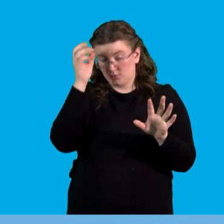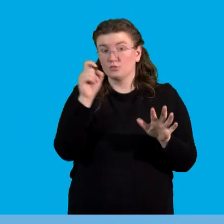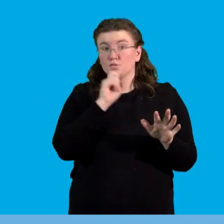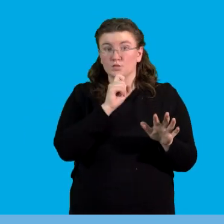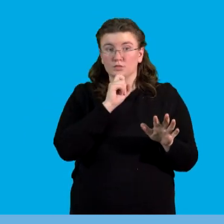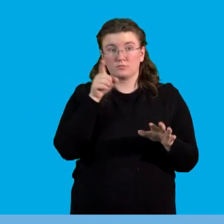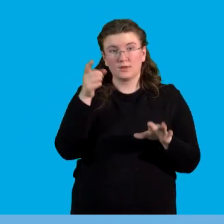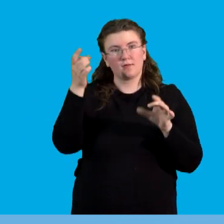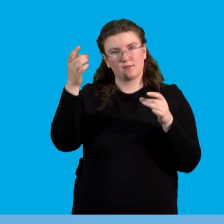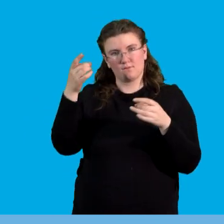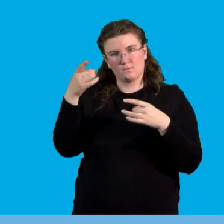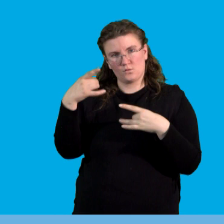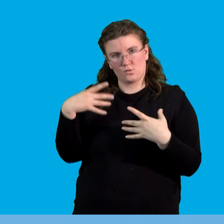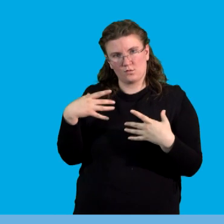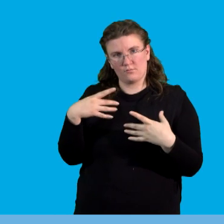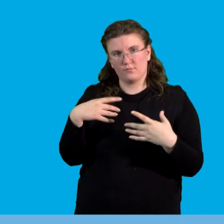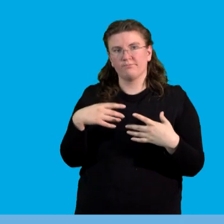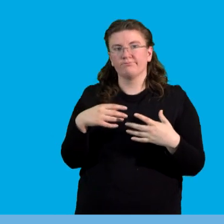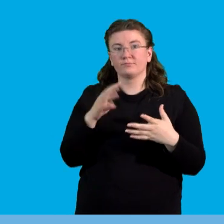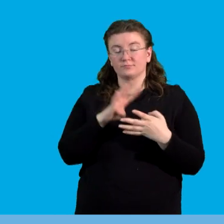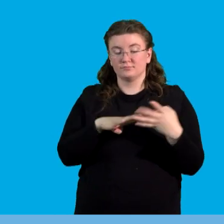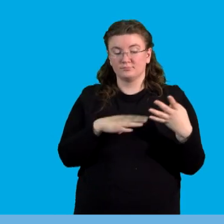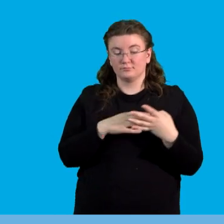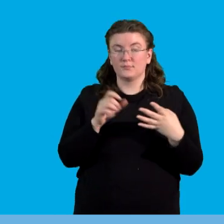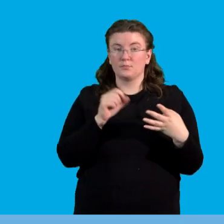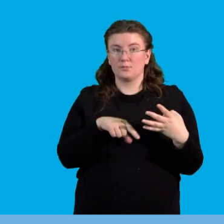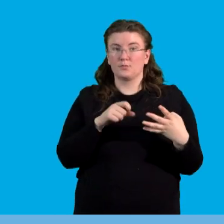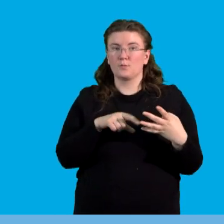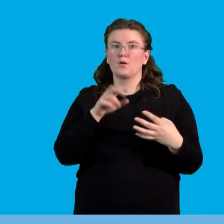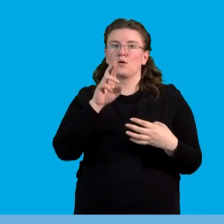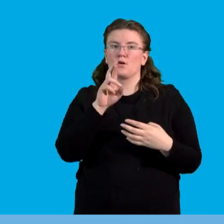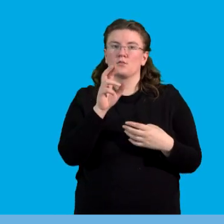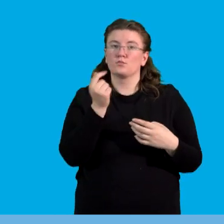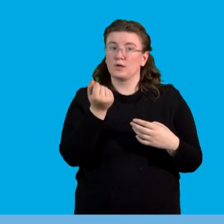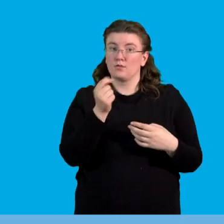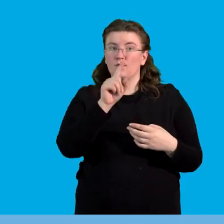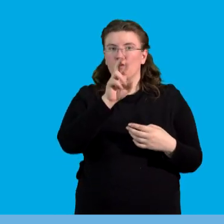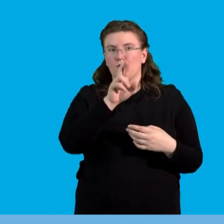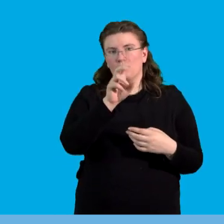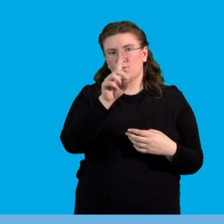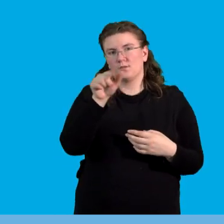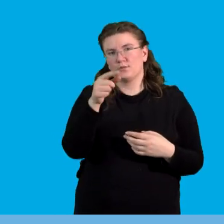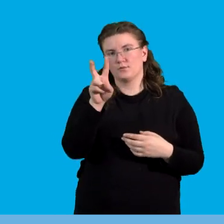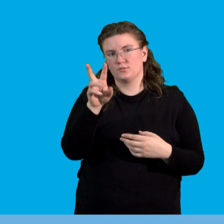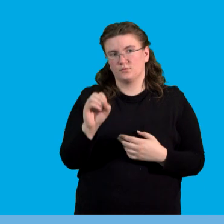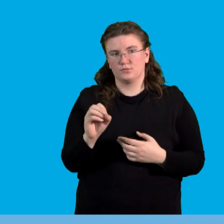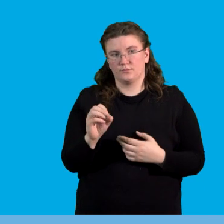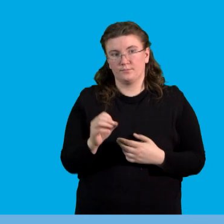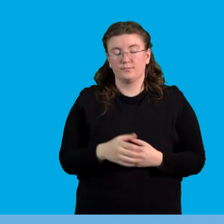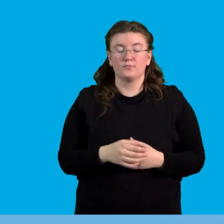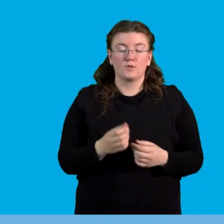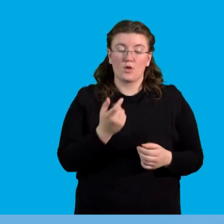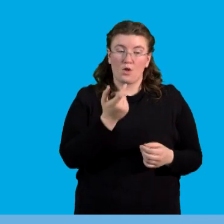told that the tariff is R1.20. So the cost,